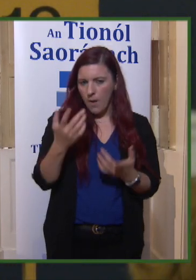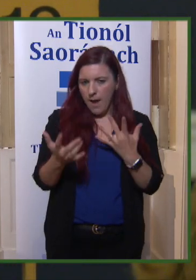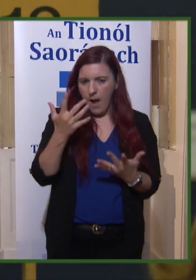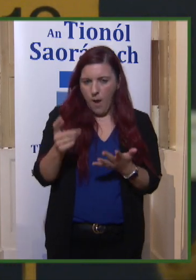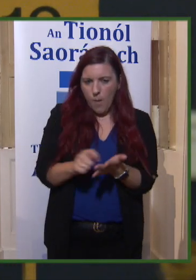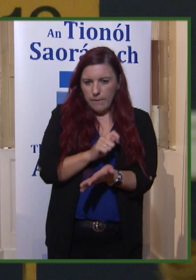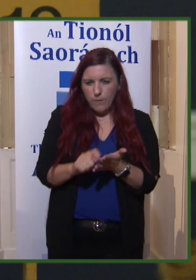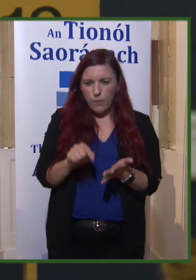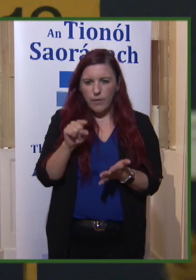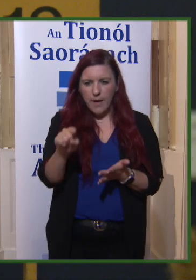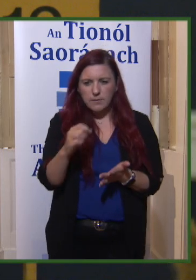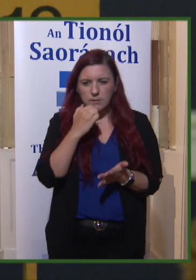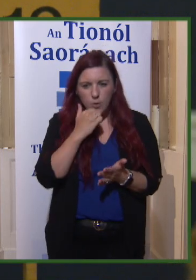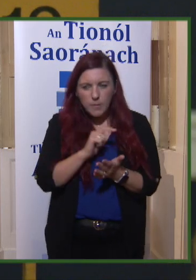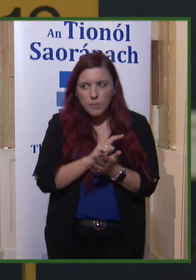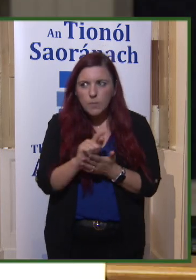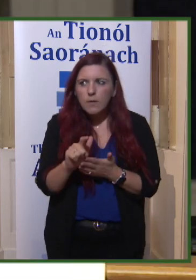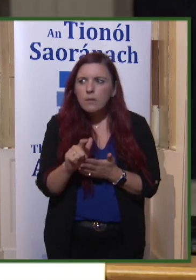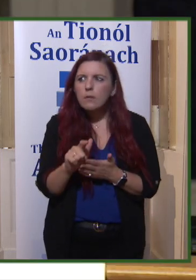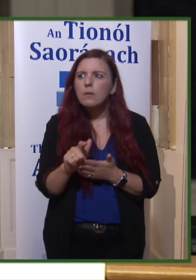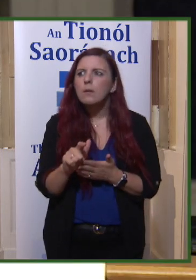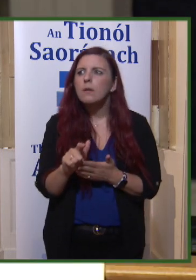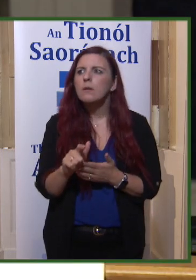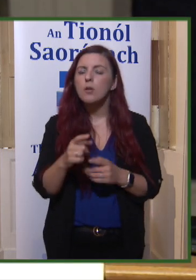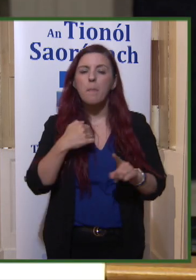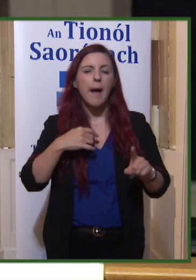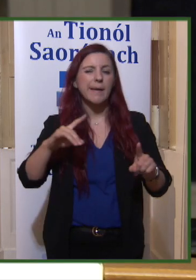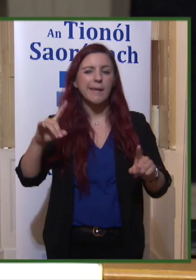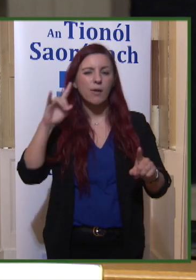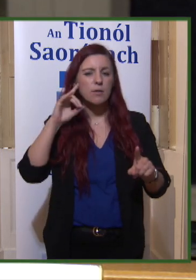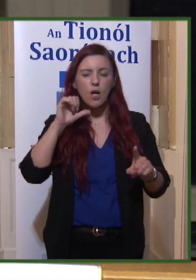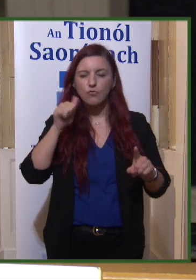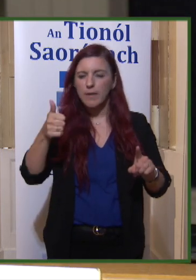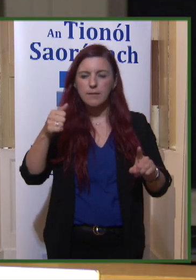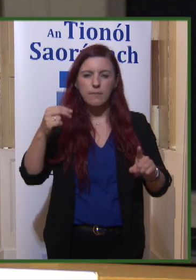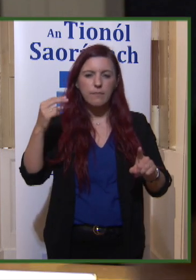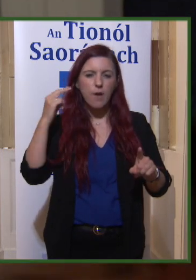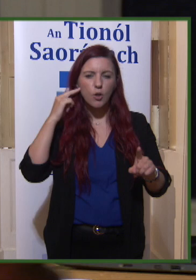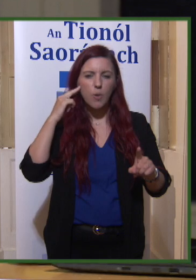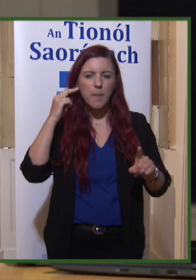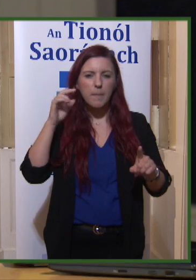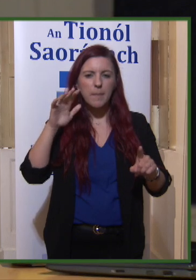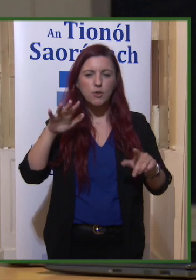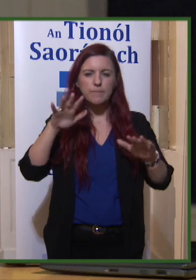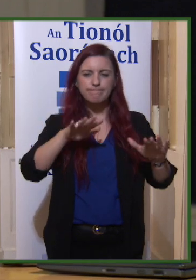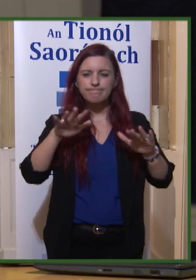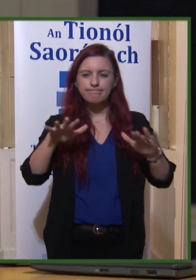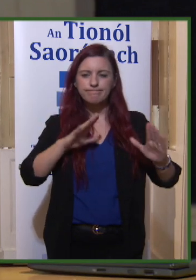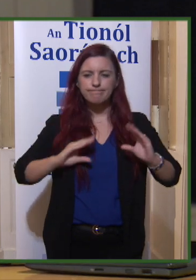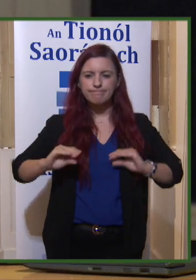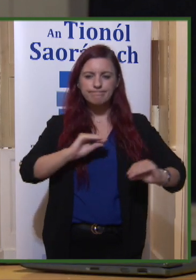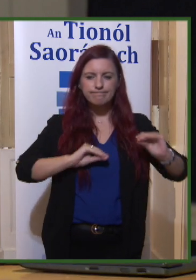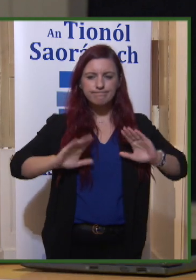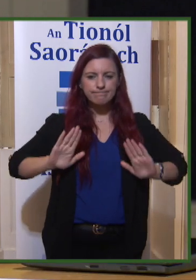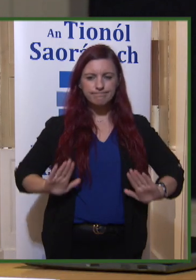that. Sorry, the acoustics with my hearing isn't great in the hall, so you maybe just keep the background noise